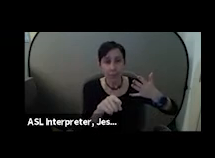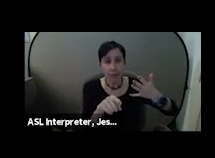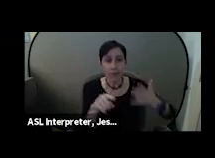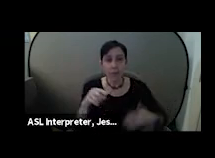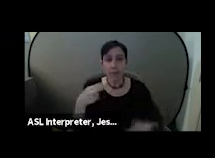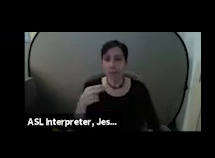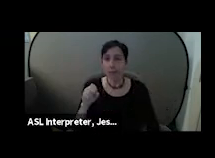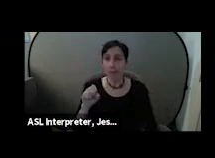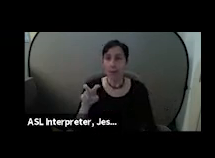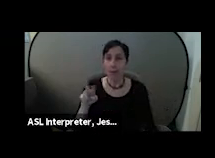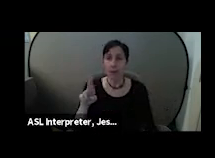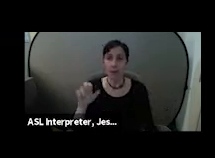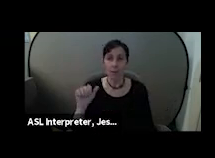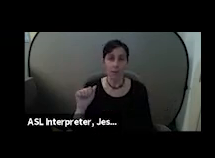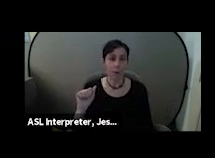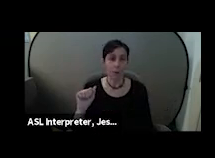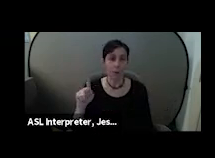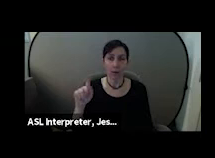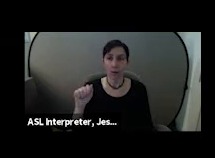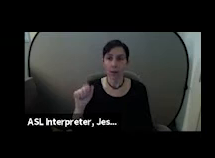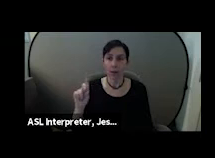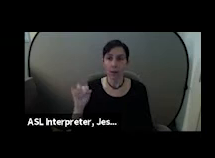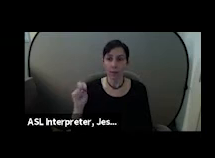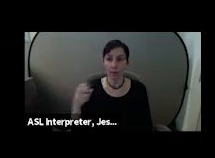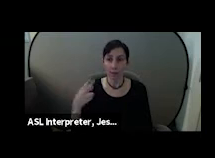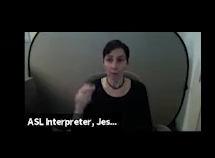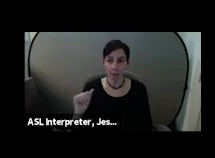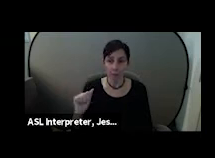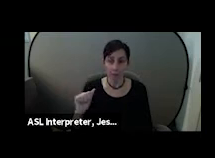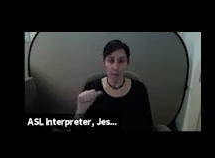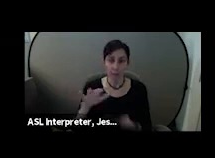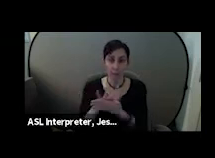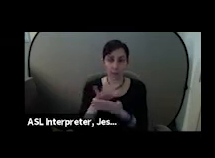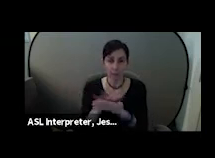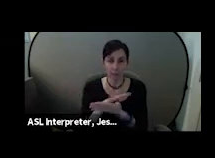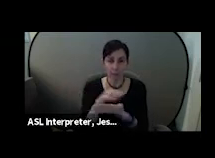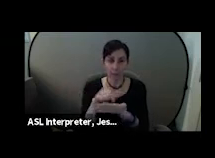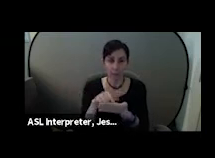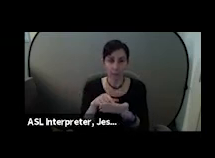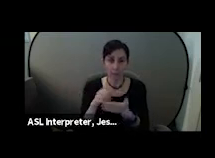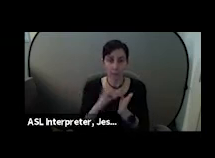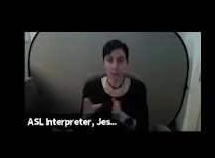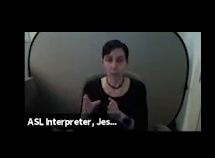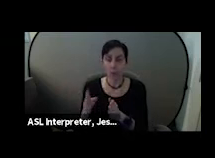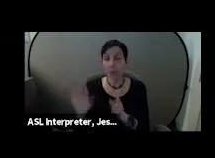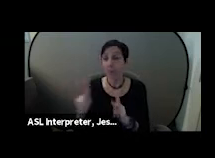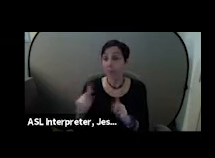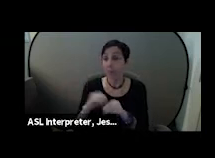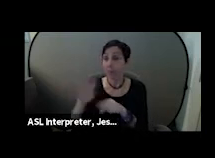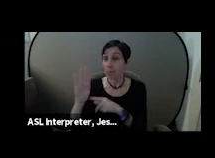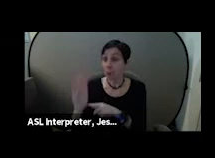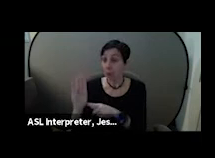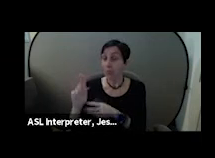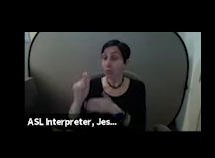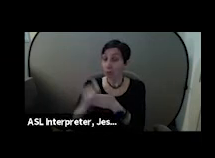document prepared by the Boston Chevra Kadisha for trans Jews. And this